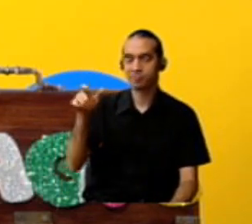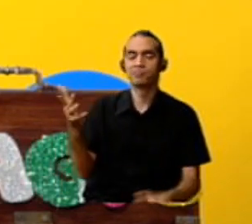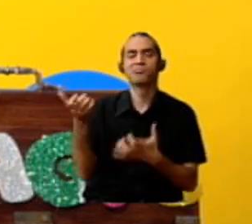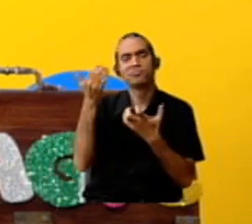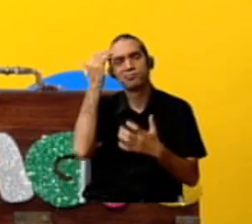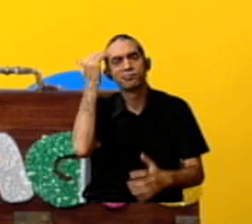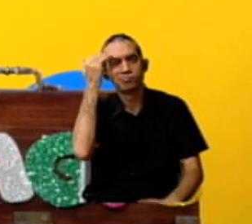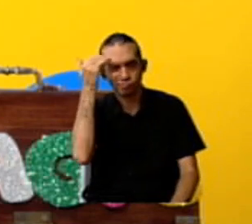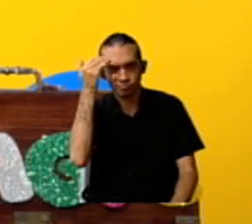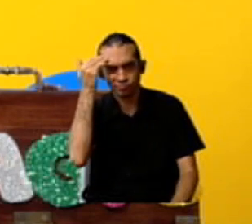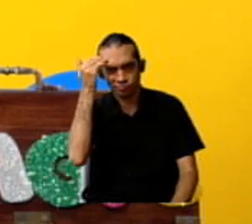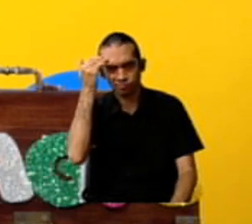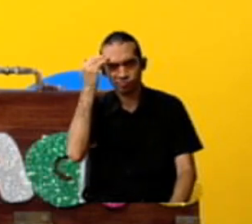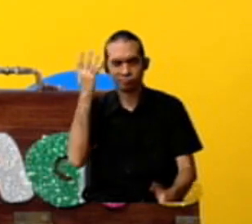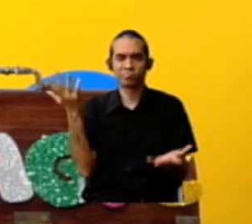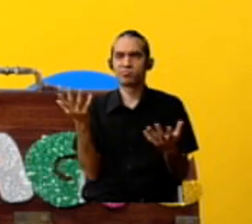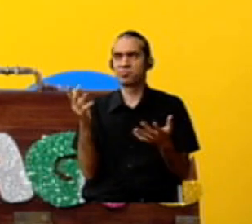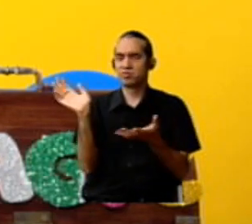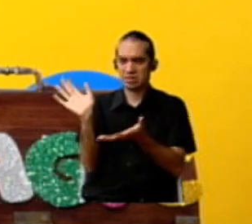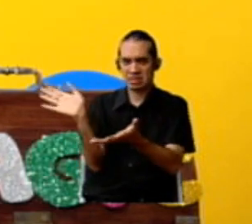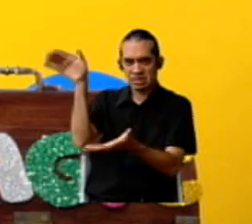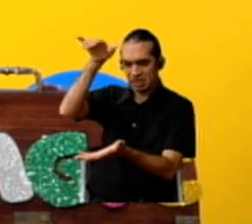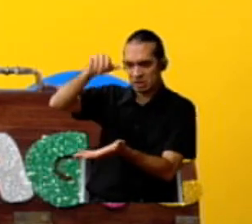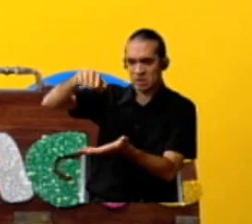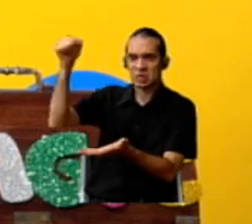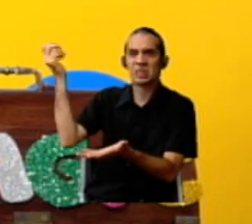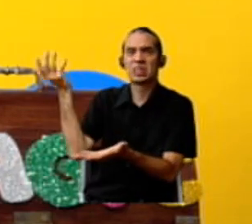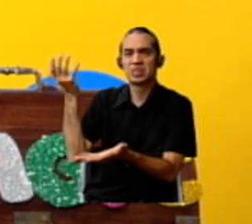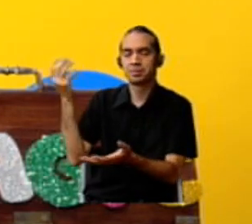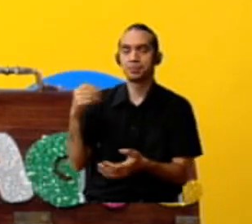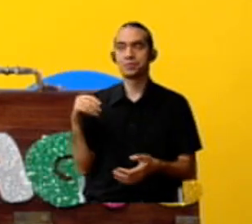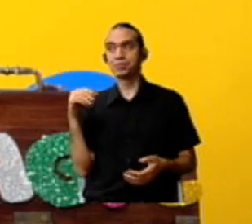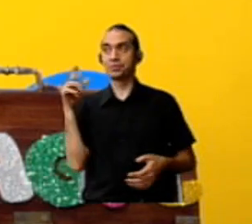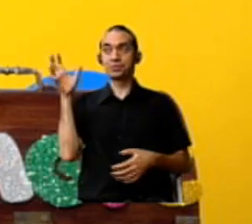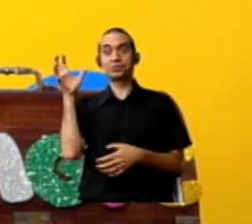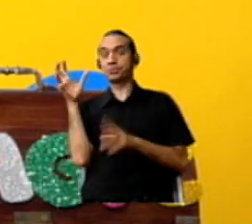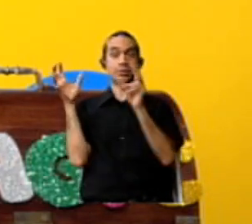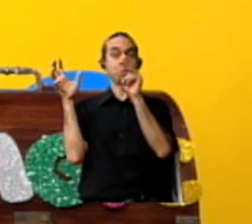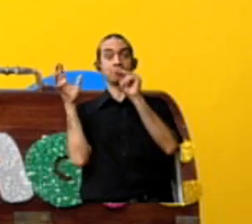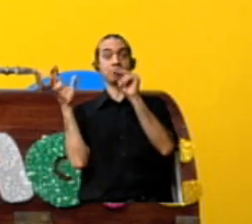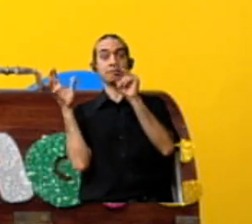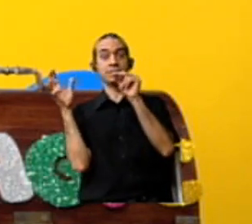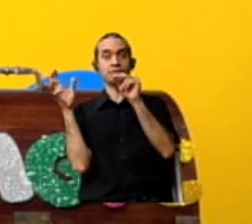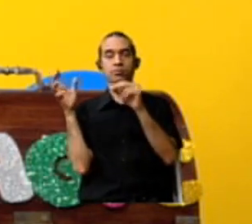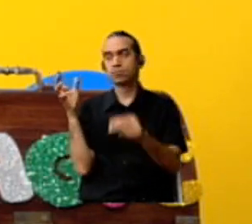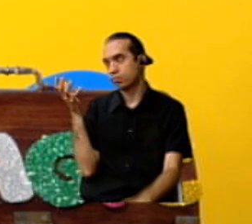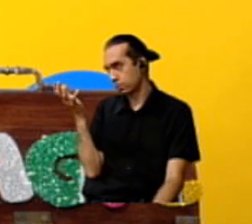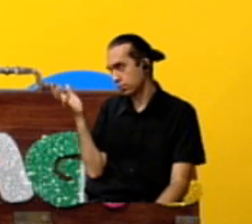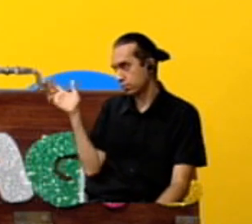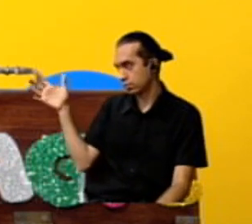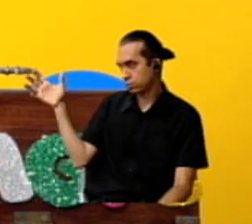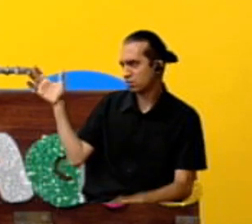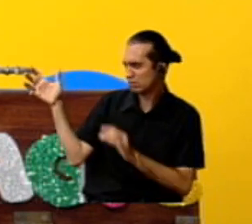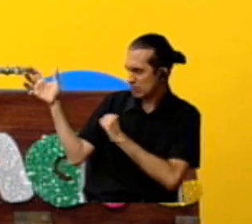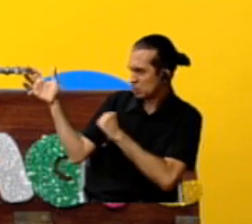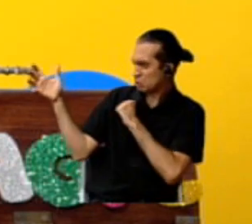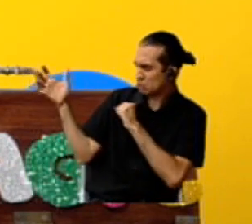know what's inside this box? Well, no. Charlie, are you